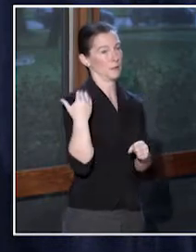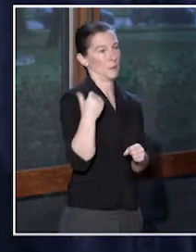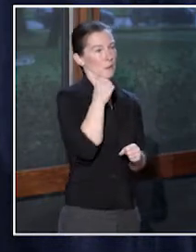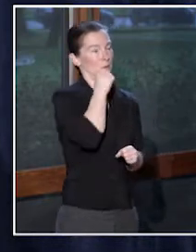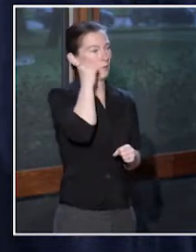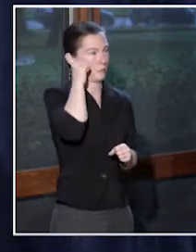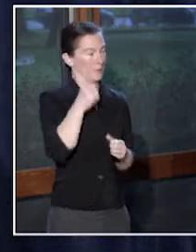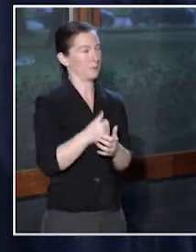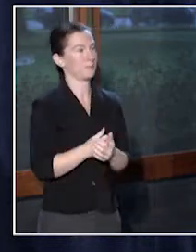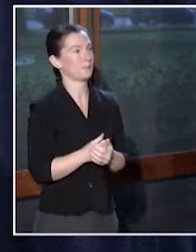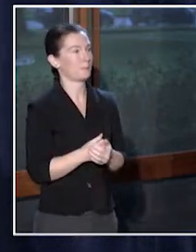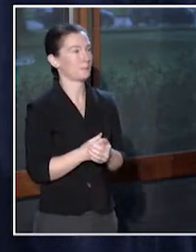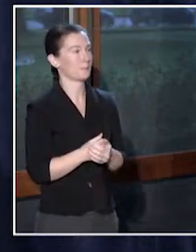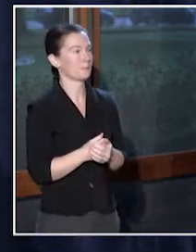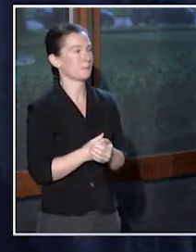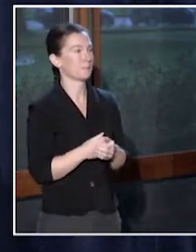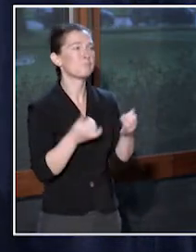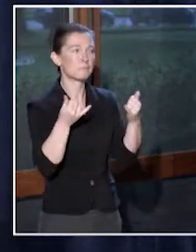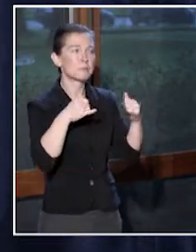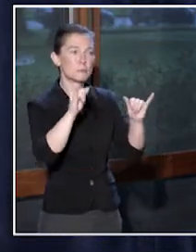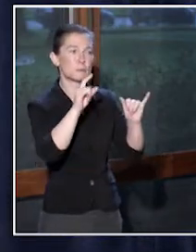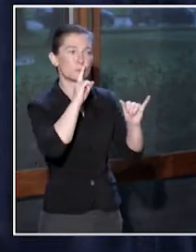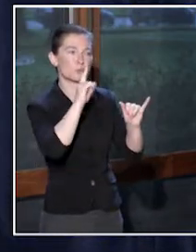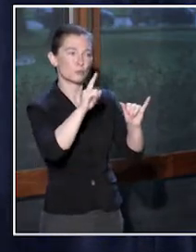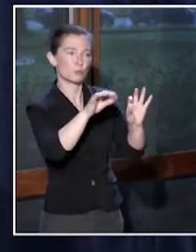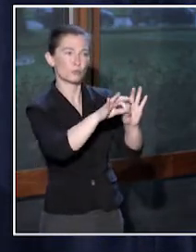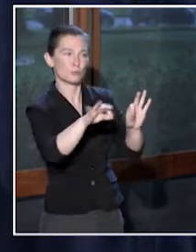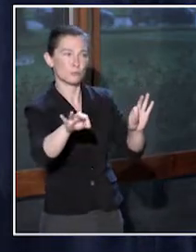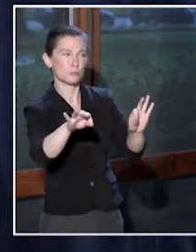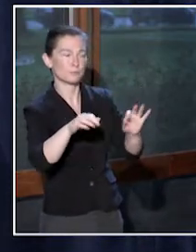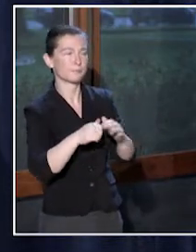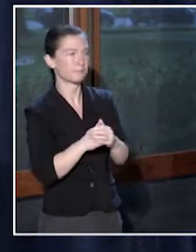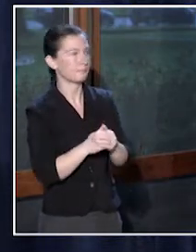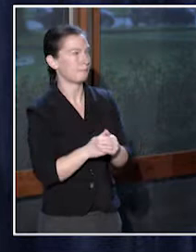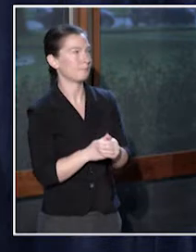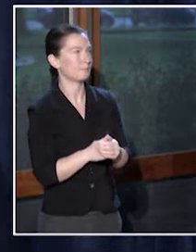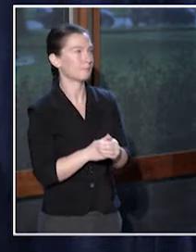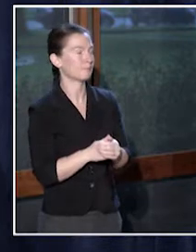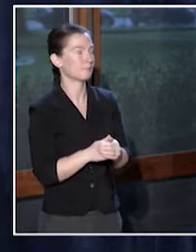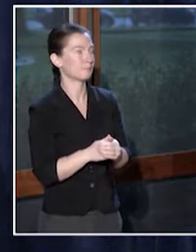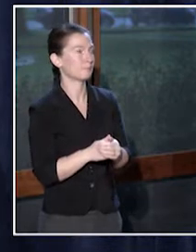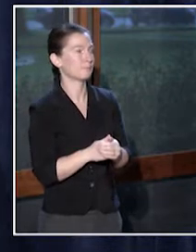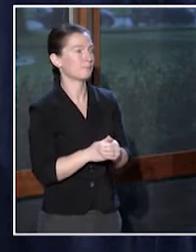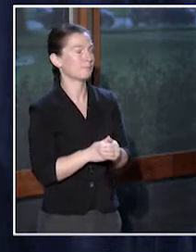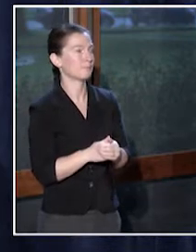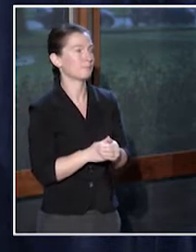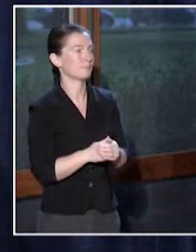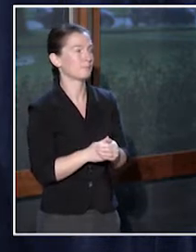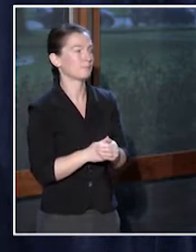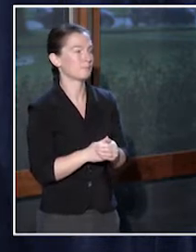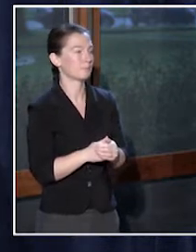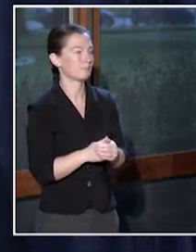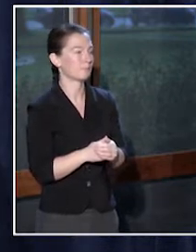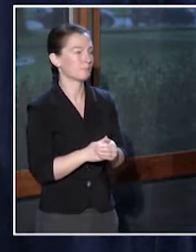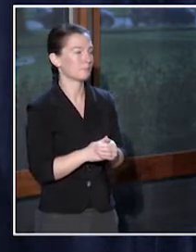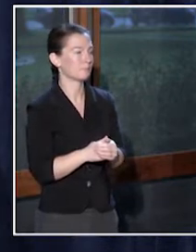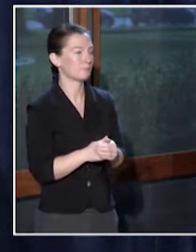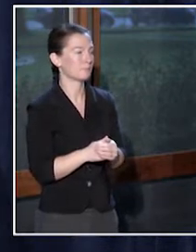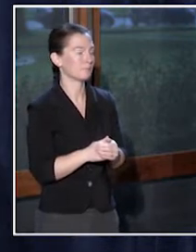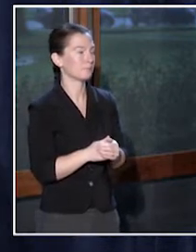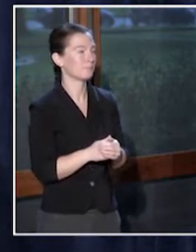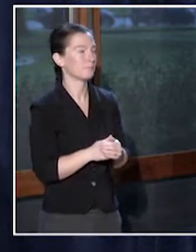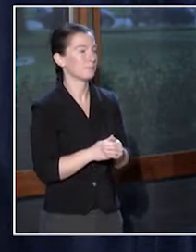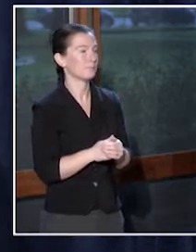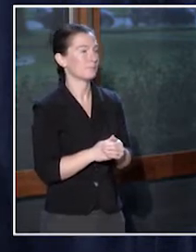words still ring true. And as we recognize the 50th anniversary of the